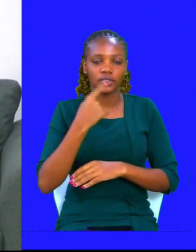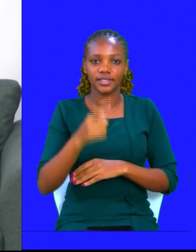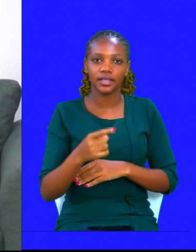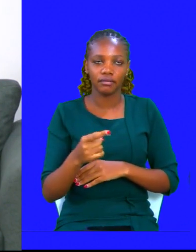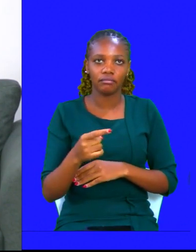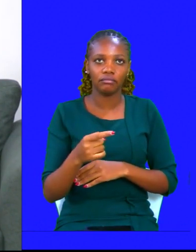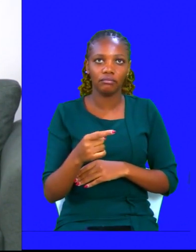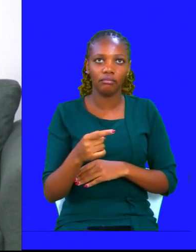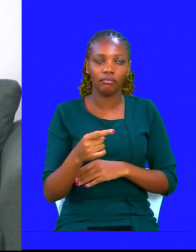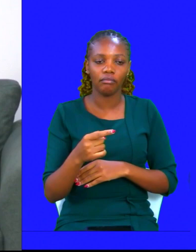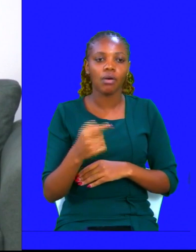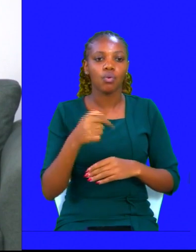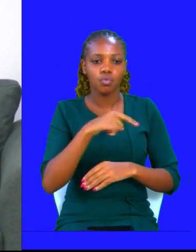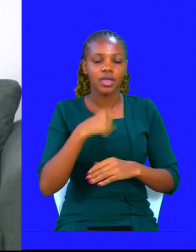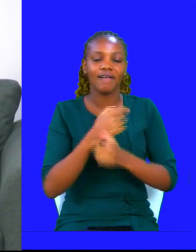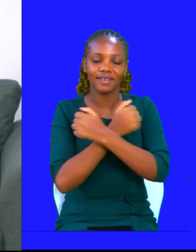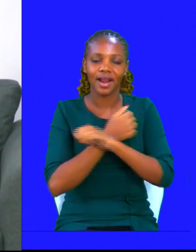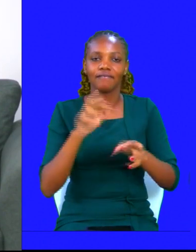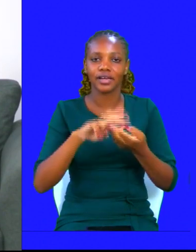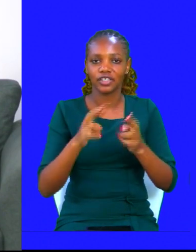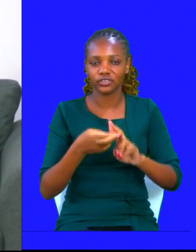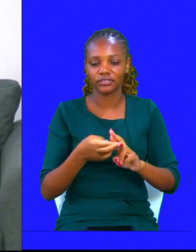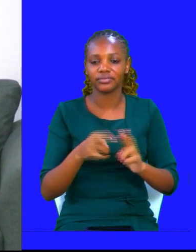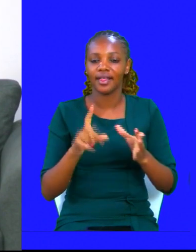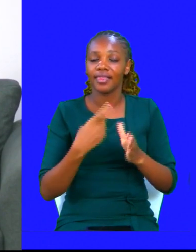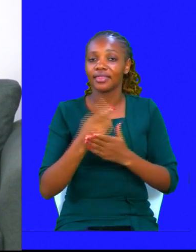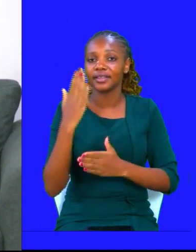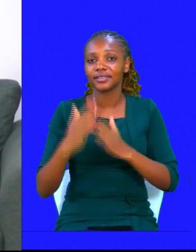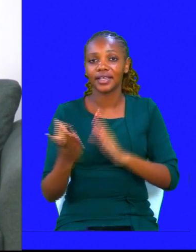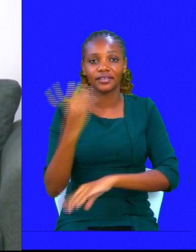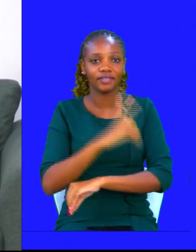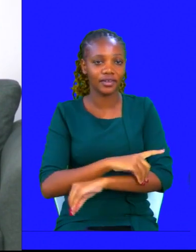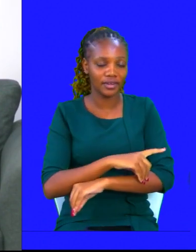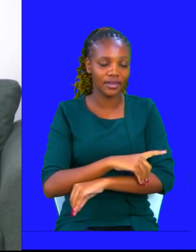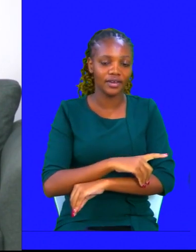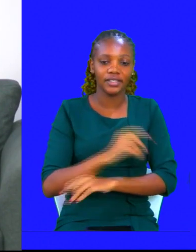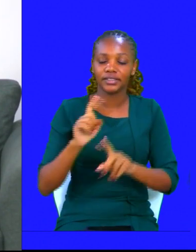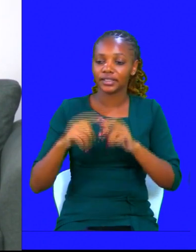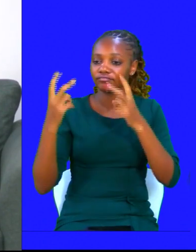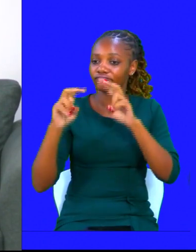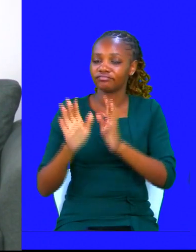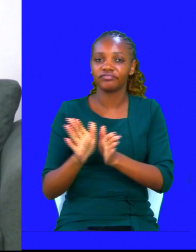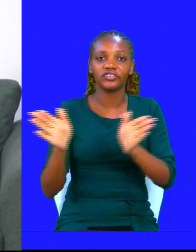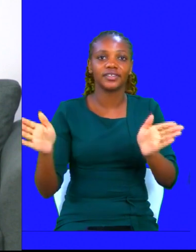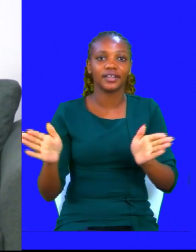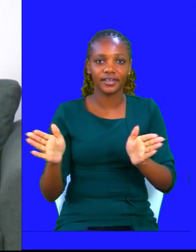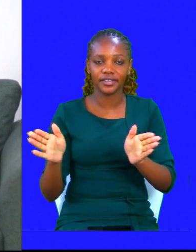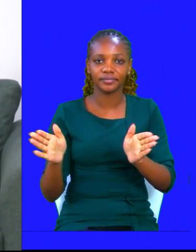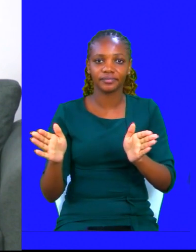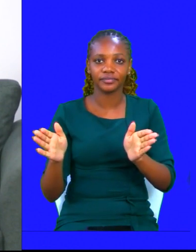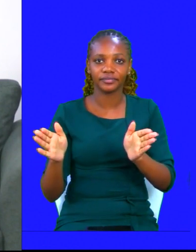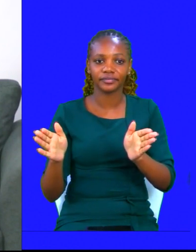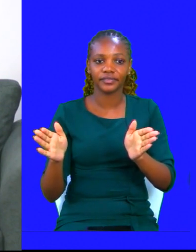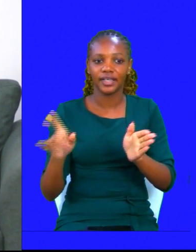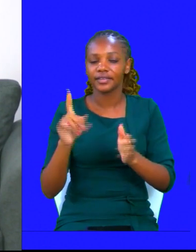love relationships. And at the end of the day, when you look at it generally, they're not really turning out